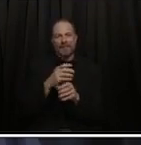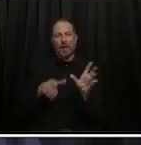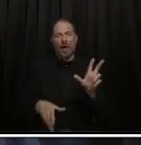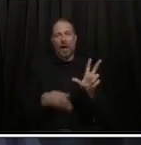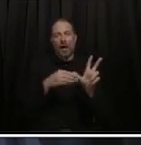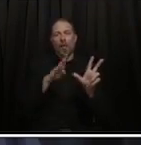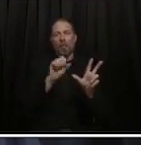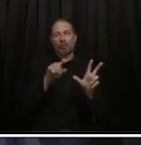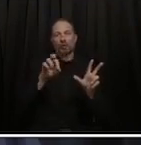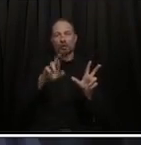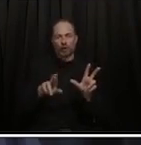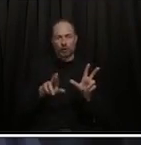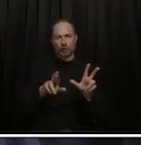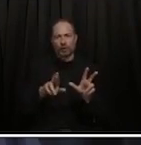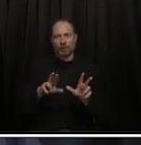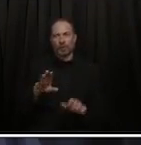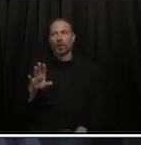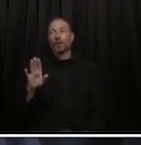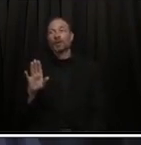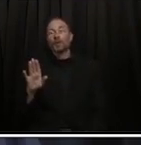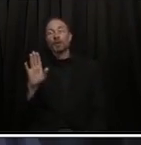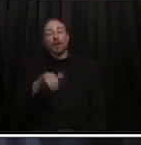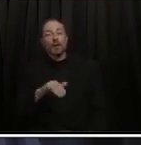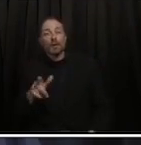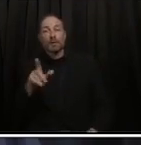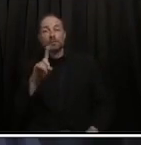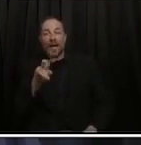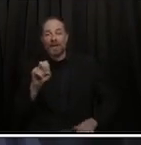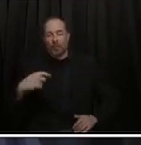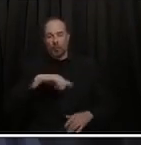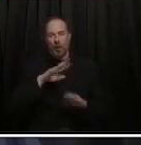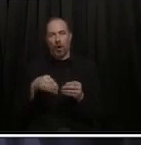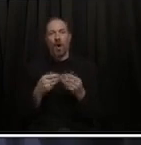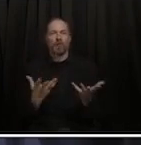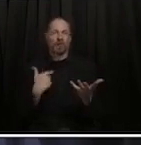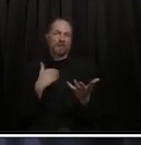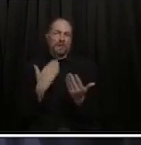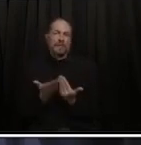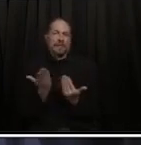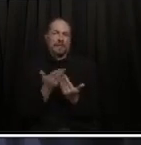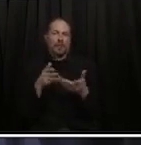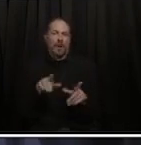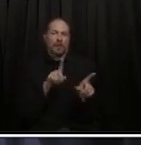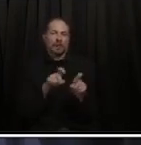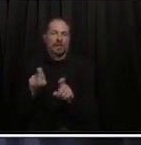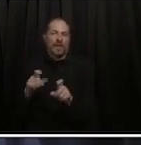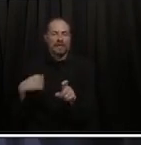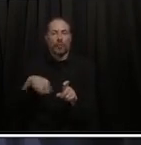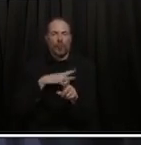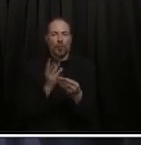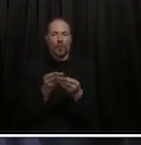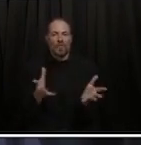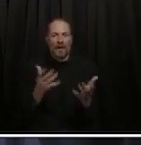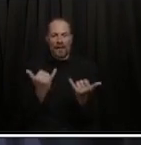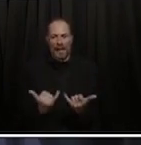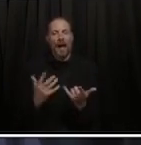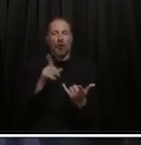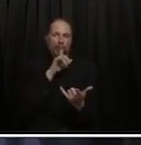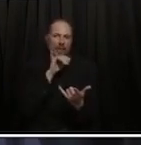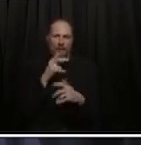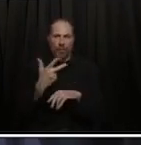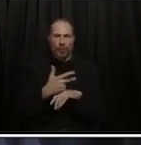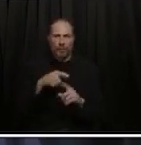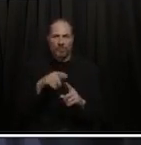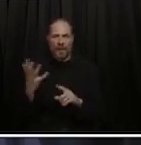vaccines. So, Dave, we offer them as a convenience to Coloradans. We get them to you now. The turnaround is really 3 to